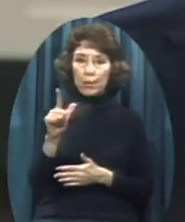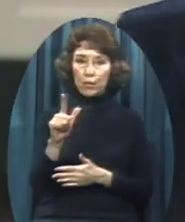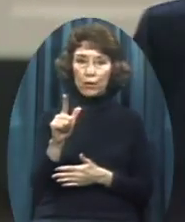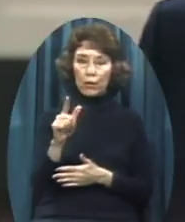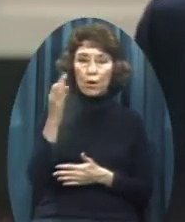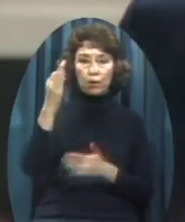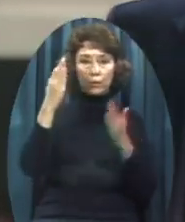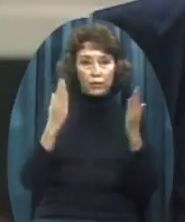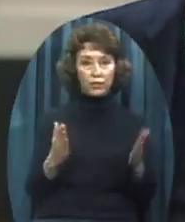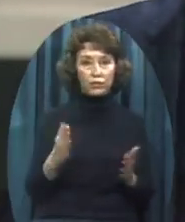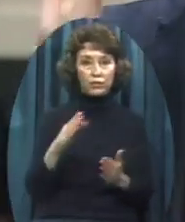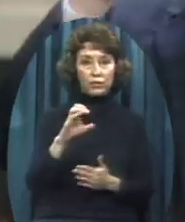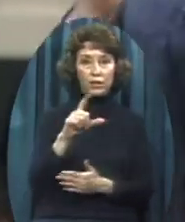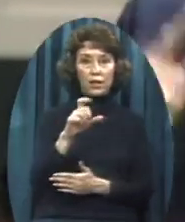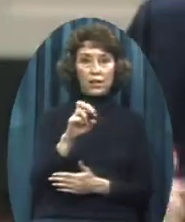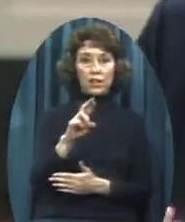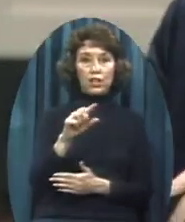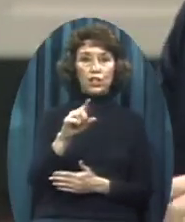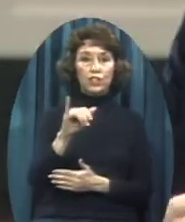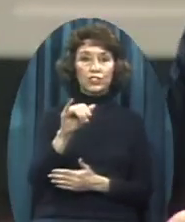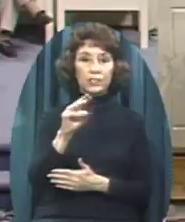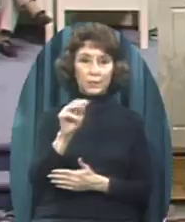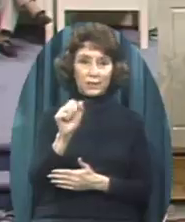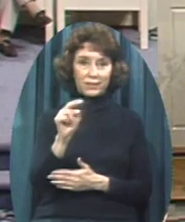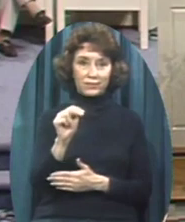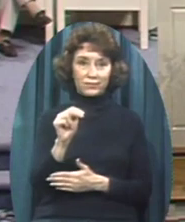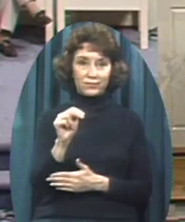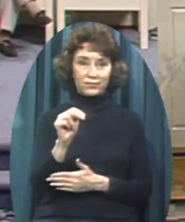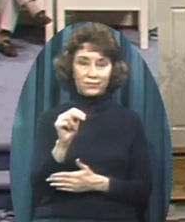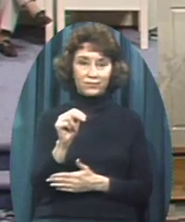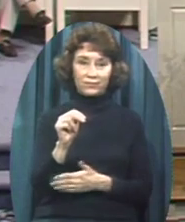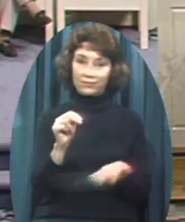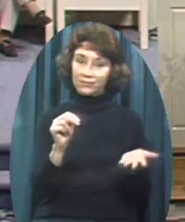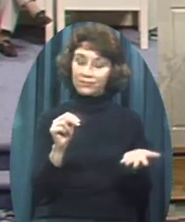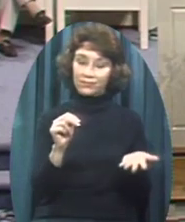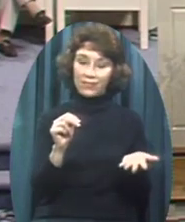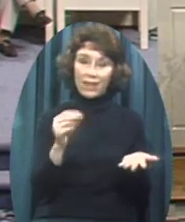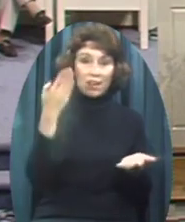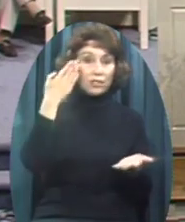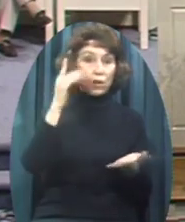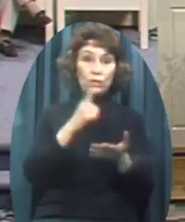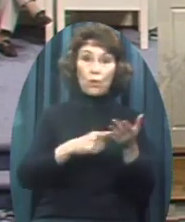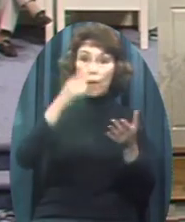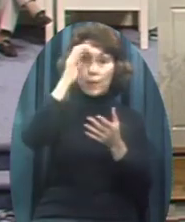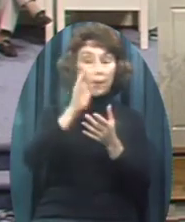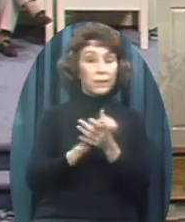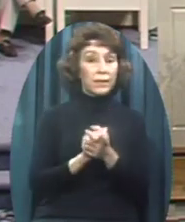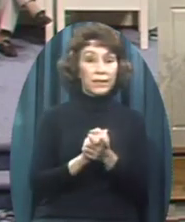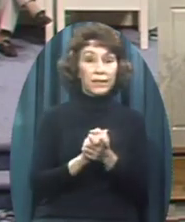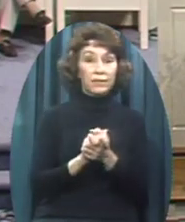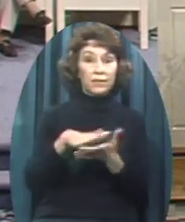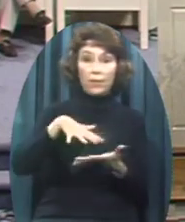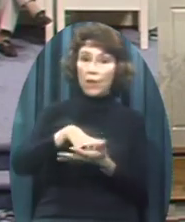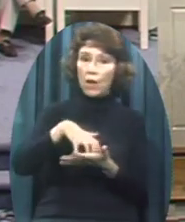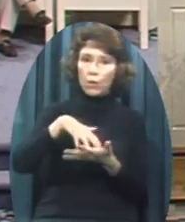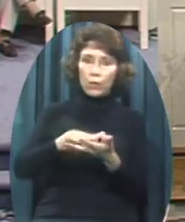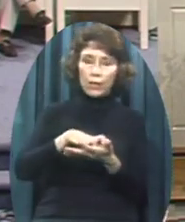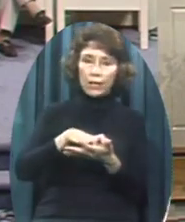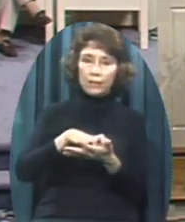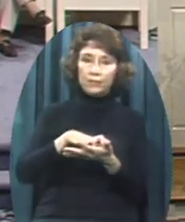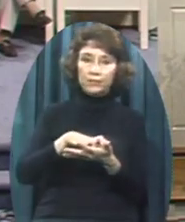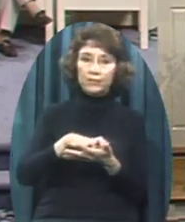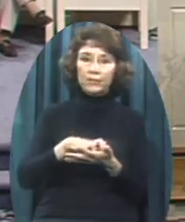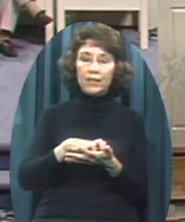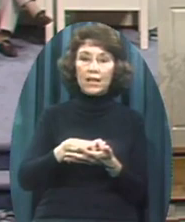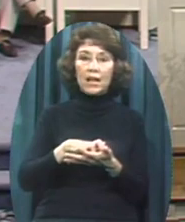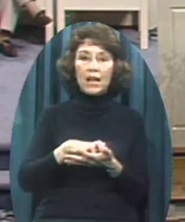have a piece of jelly for a backbone, don't know what they believe and don't believe what they know, and